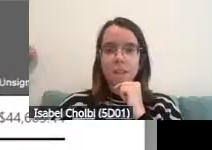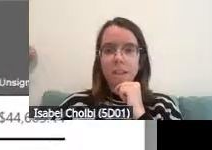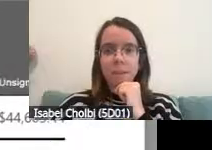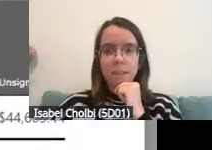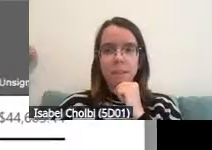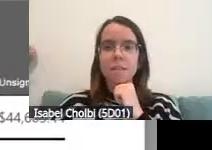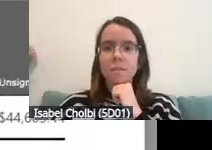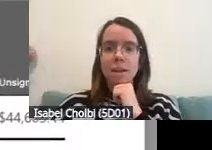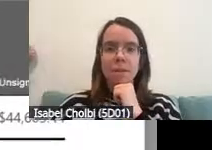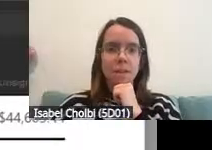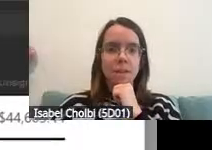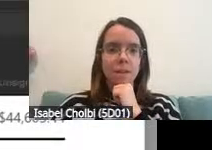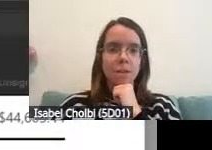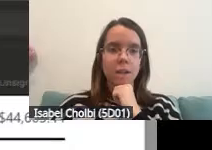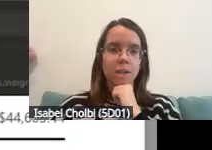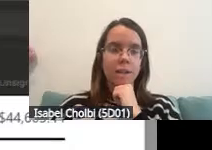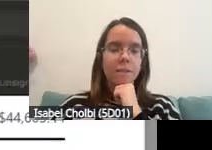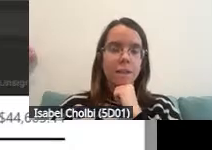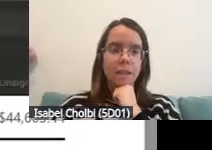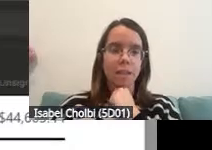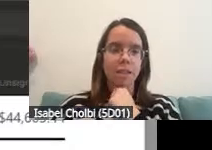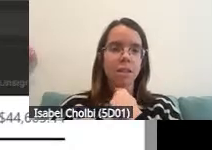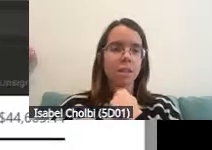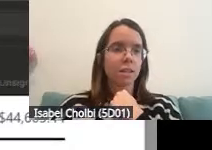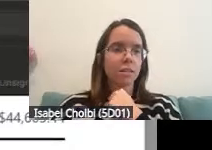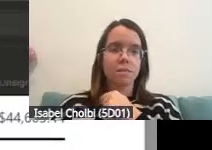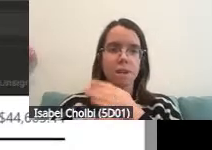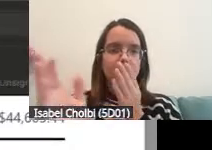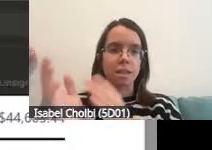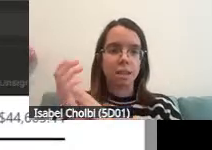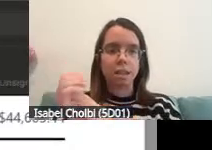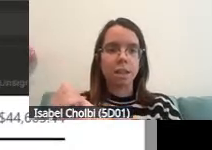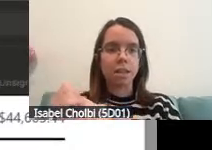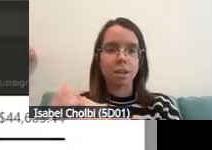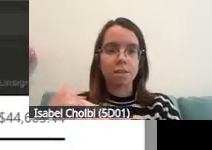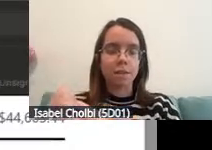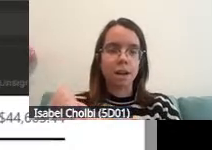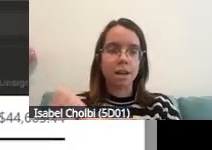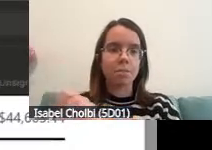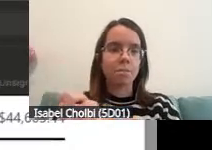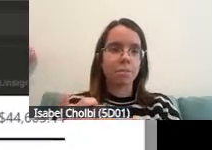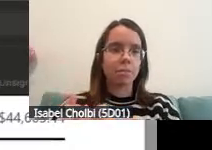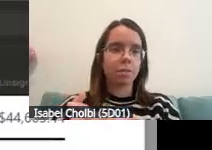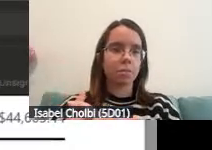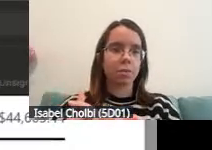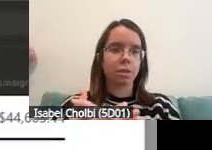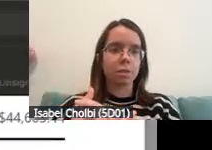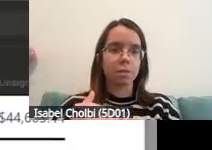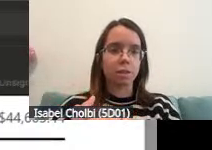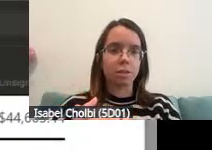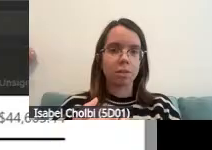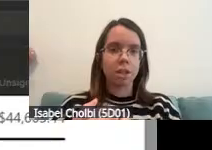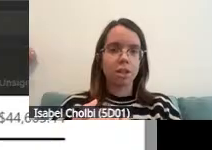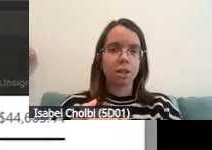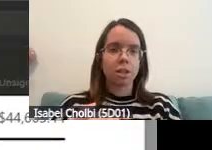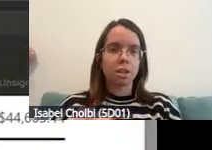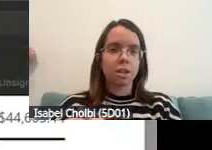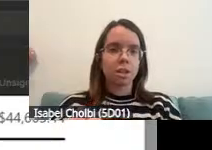Yeah, I think that makes sense to me, but does anyone else have anything they need clarified before No. we